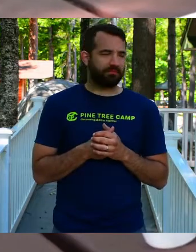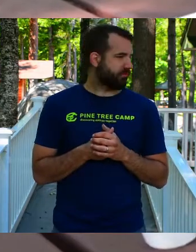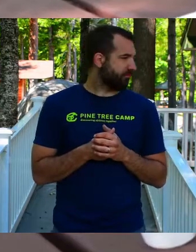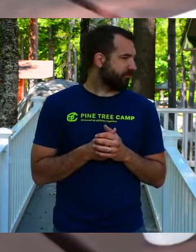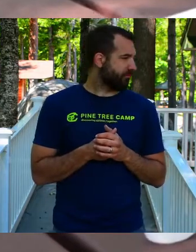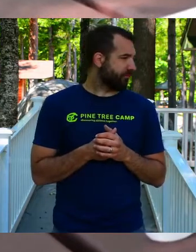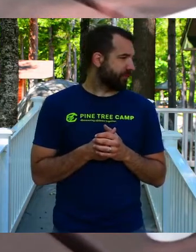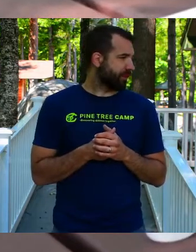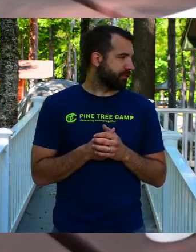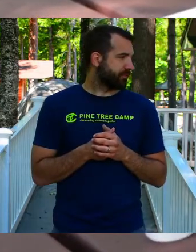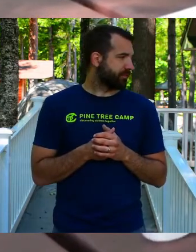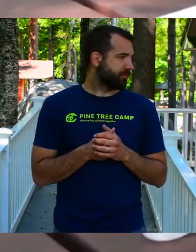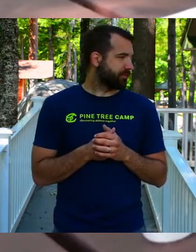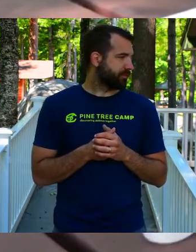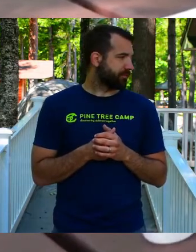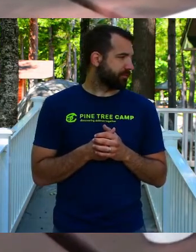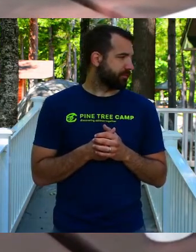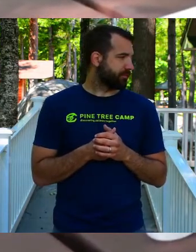see.